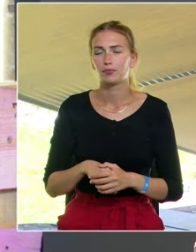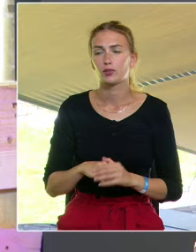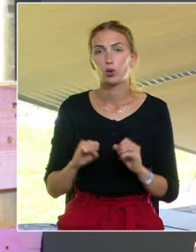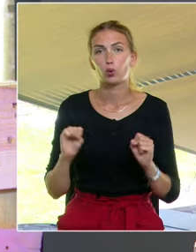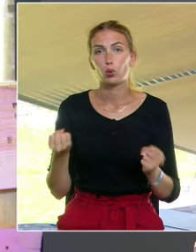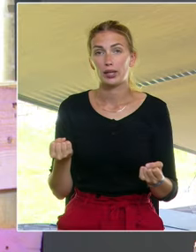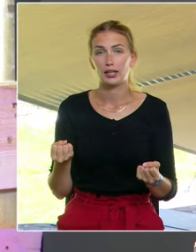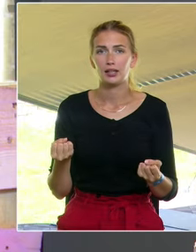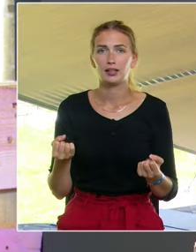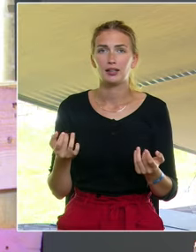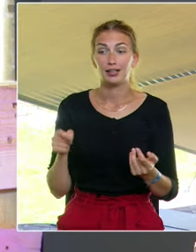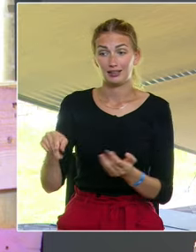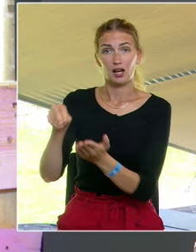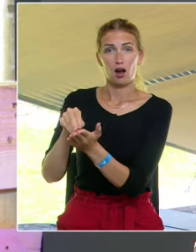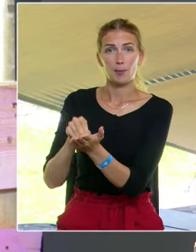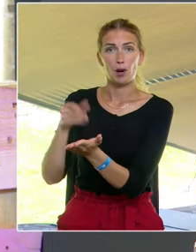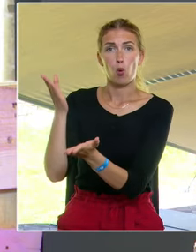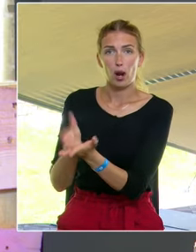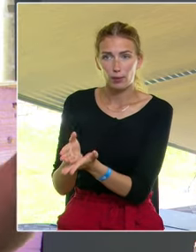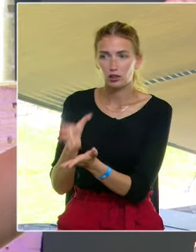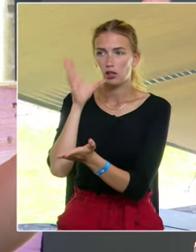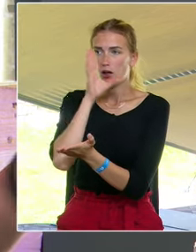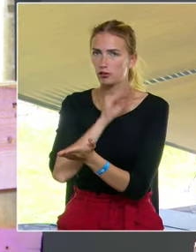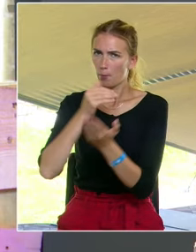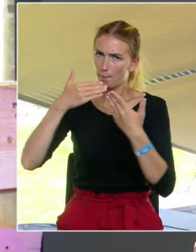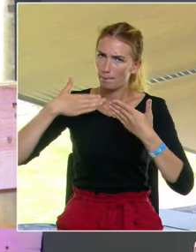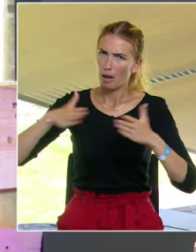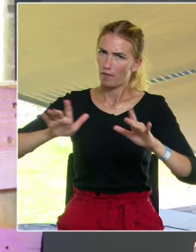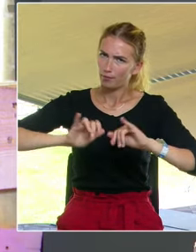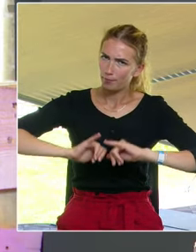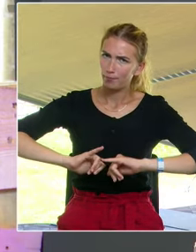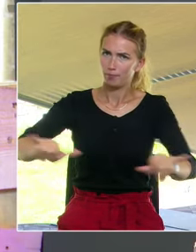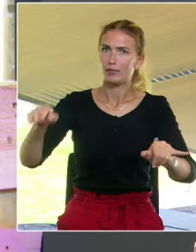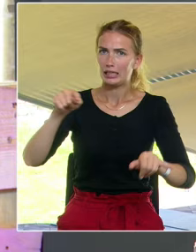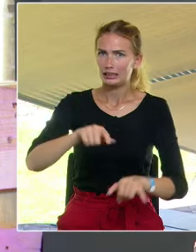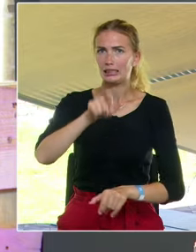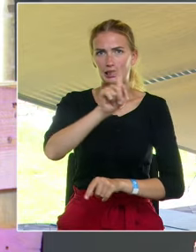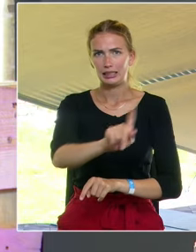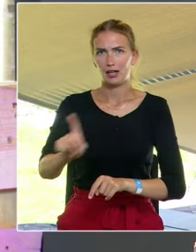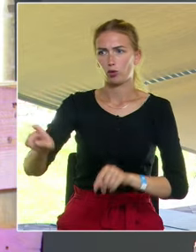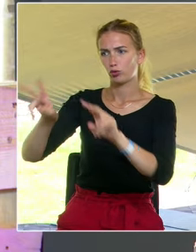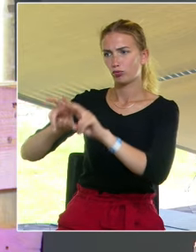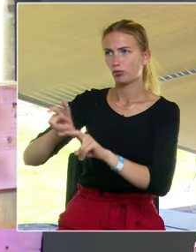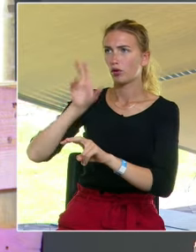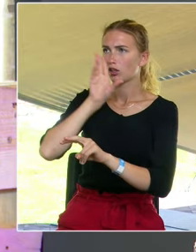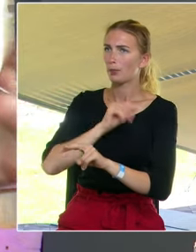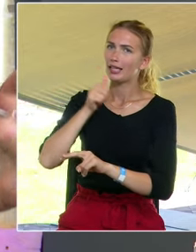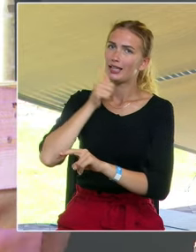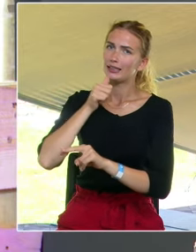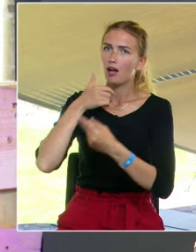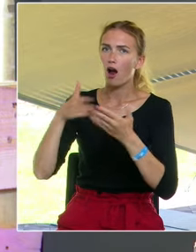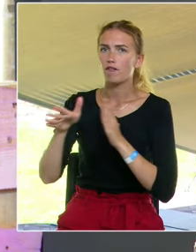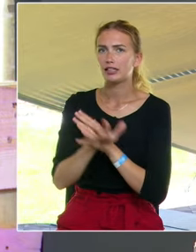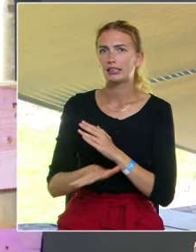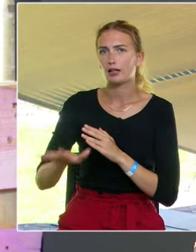if we have this data and we can publish it openly and widely so that everybody can analyze how Estonian public sphere really